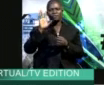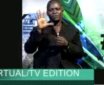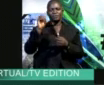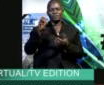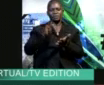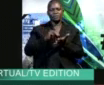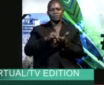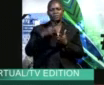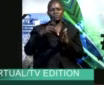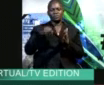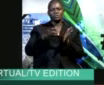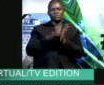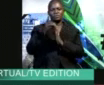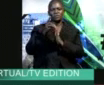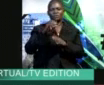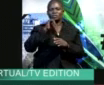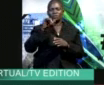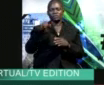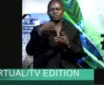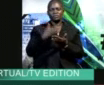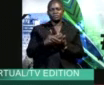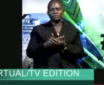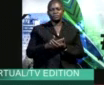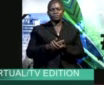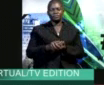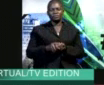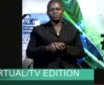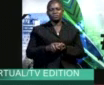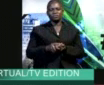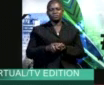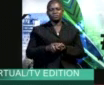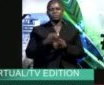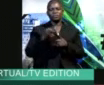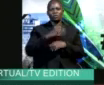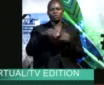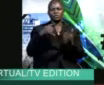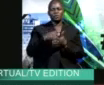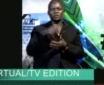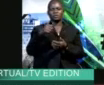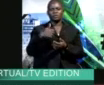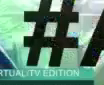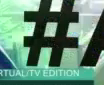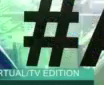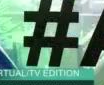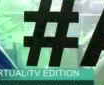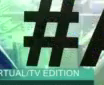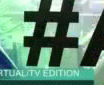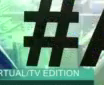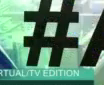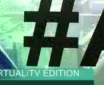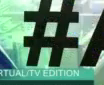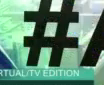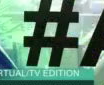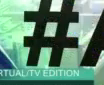just development fund. Say that it's not the money. It's not the money from all these agencies. It is the